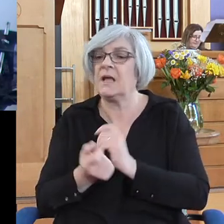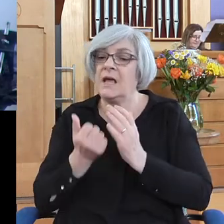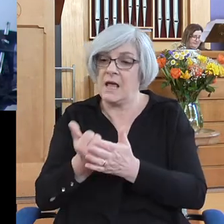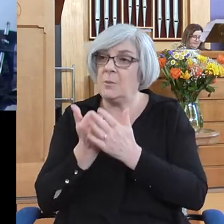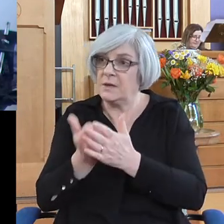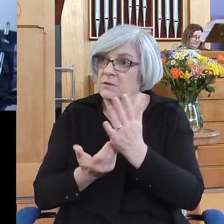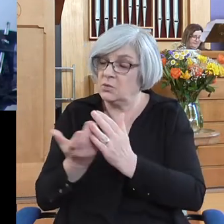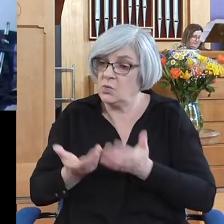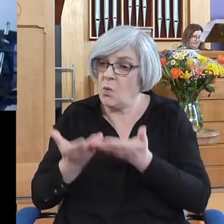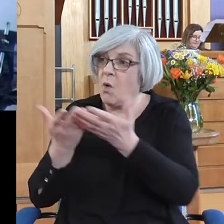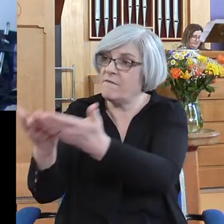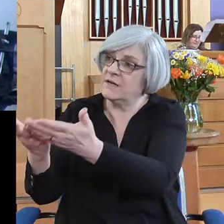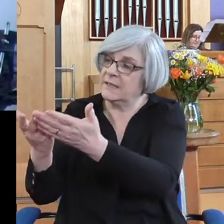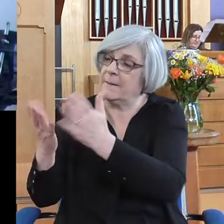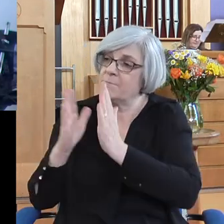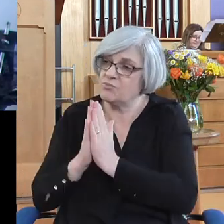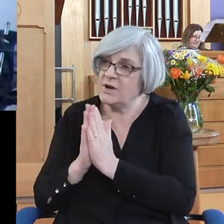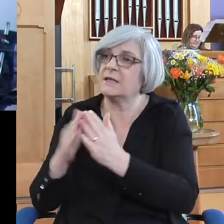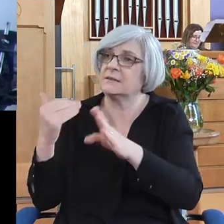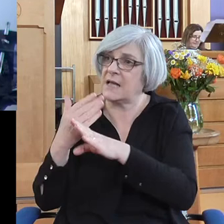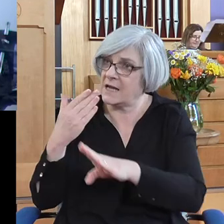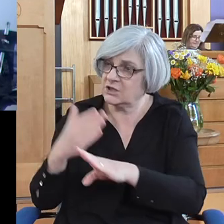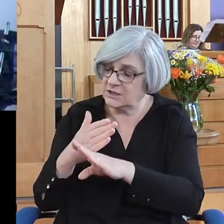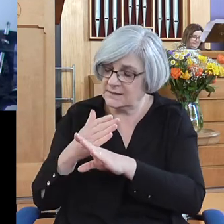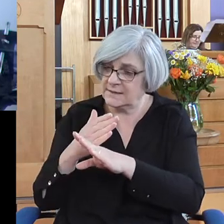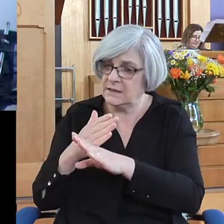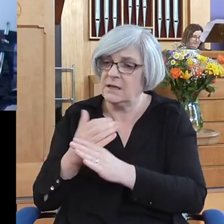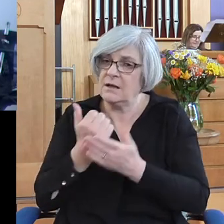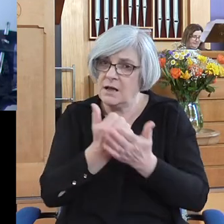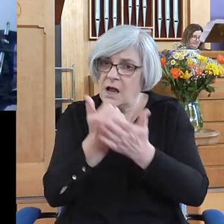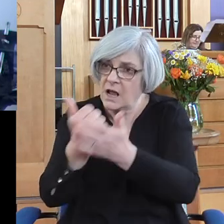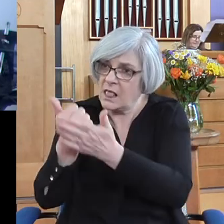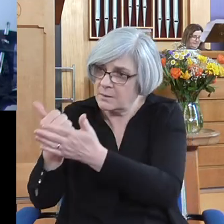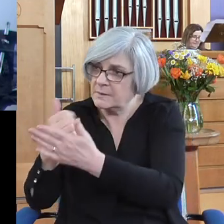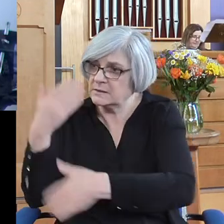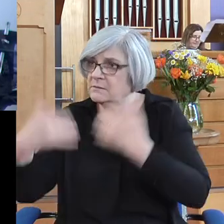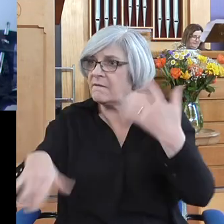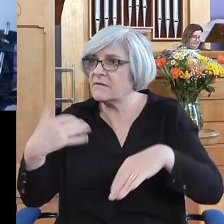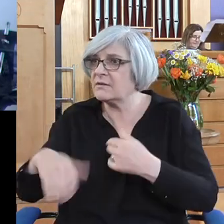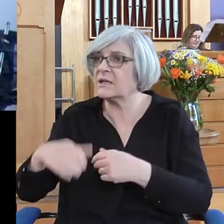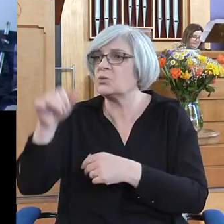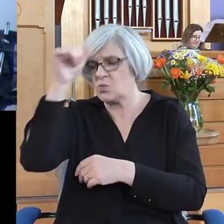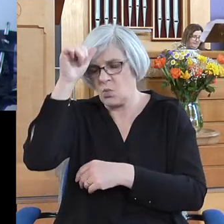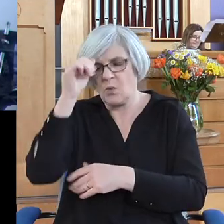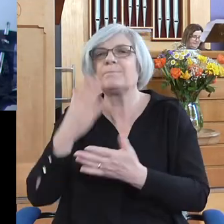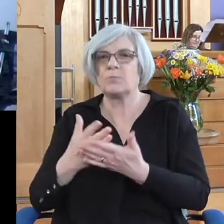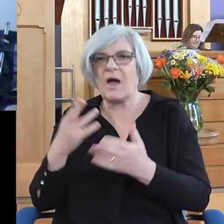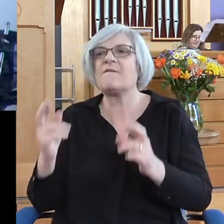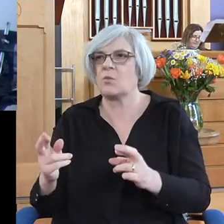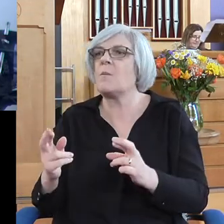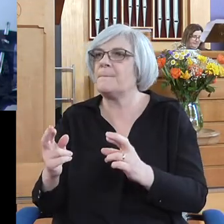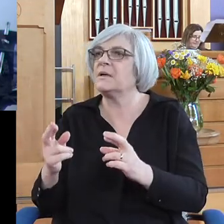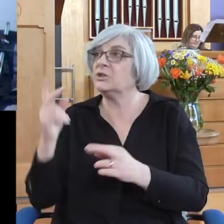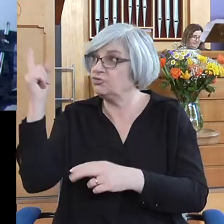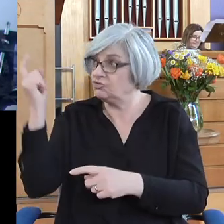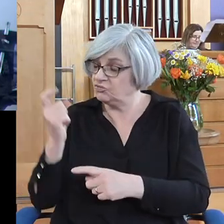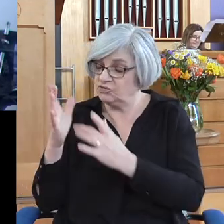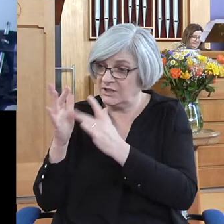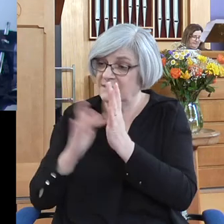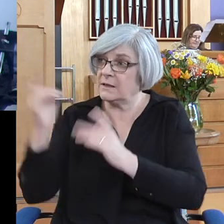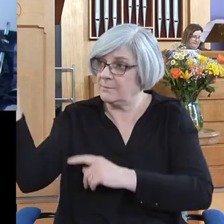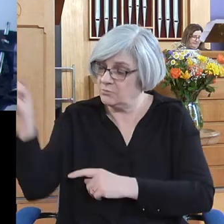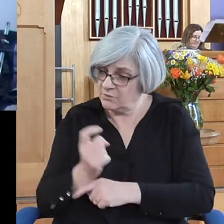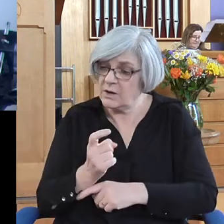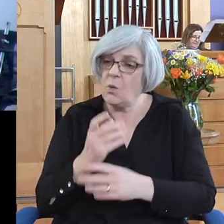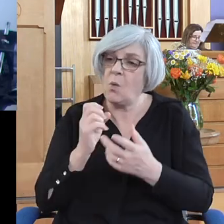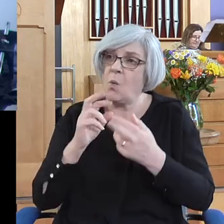offerings, prayers and actions to let those who are suffering know there is hope, that Jesus can bring hope and light and love and